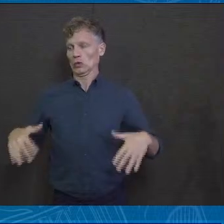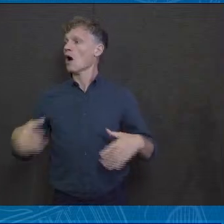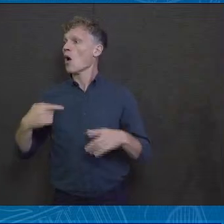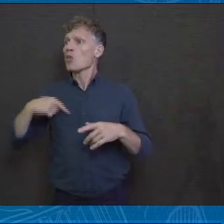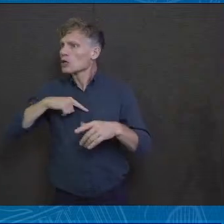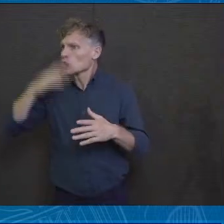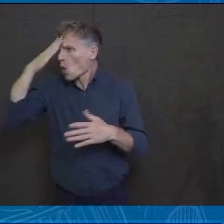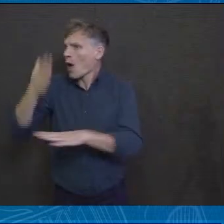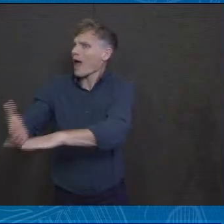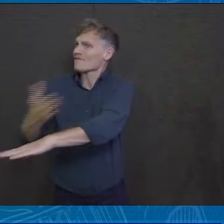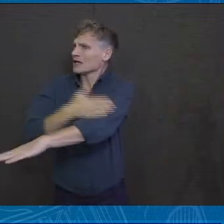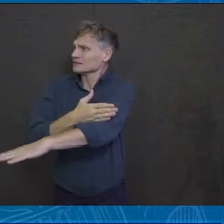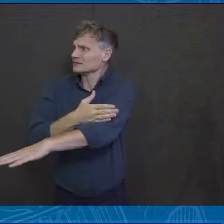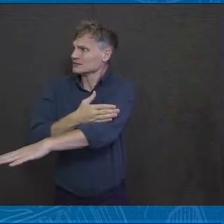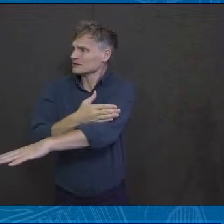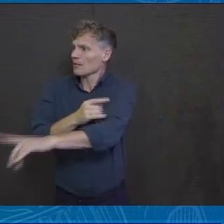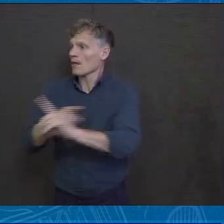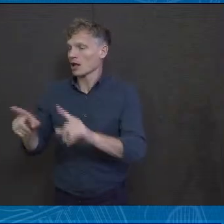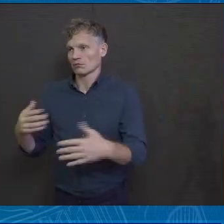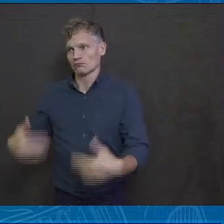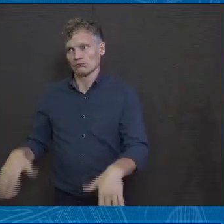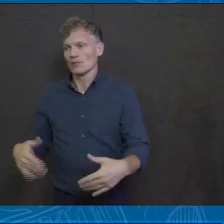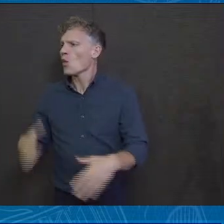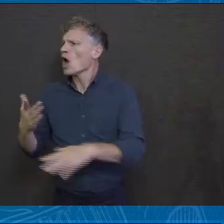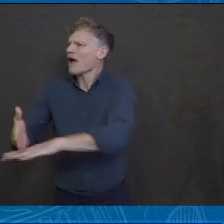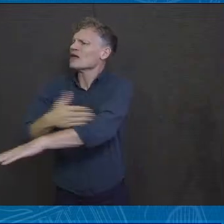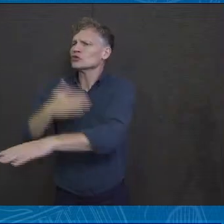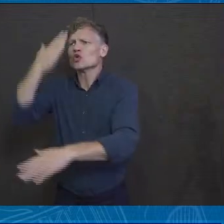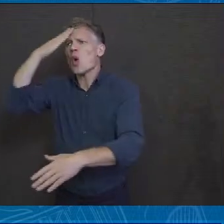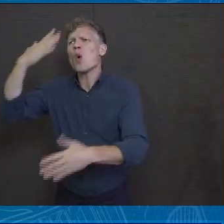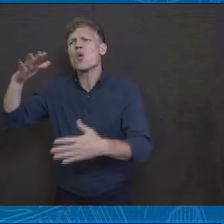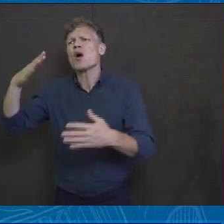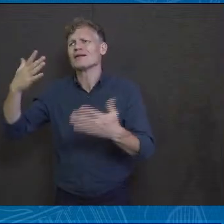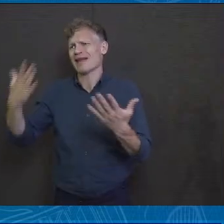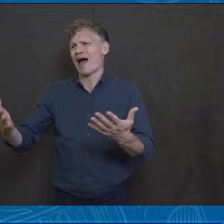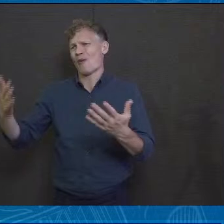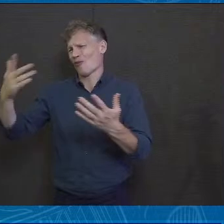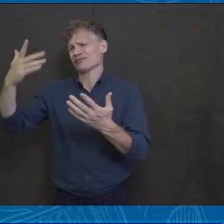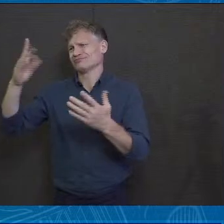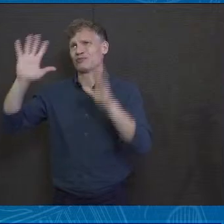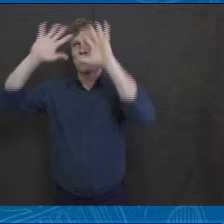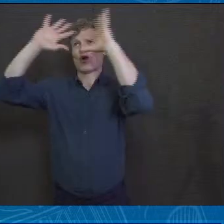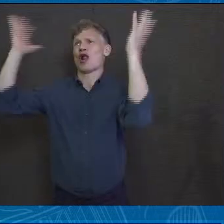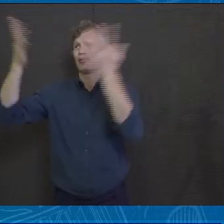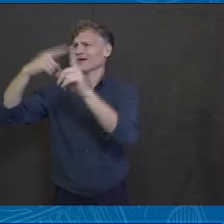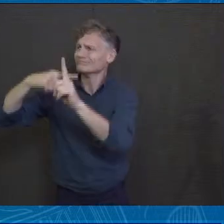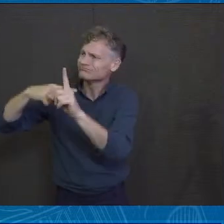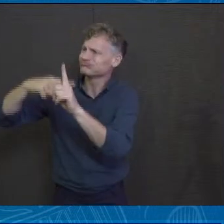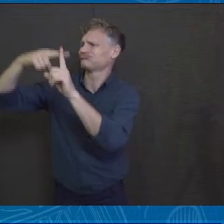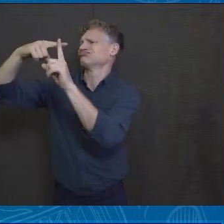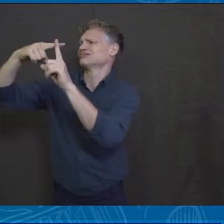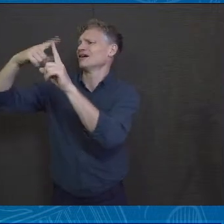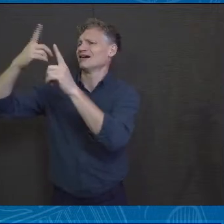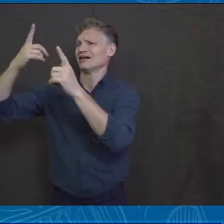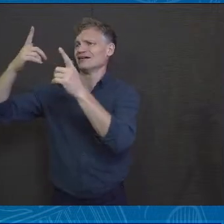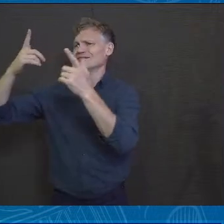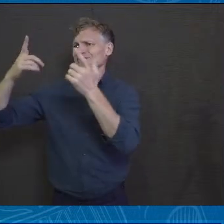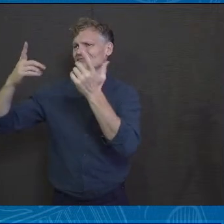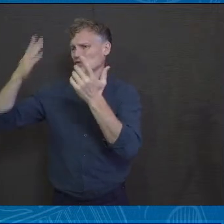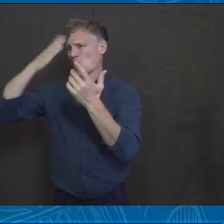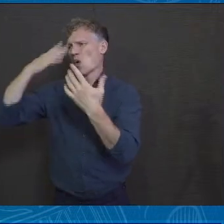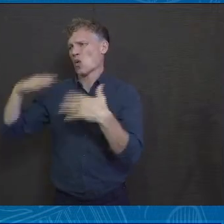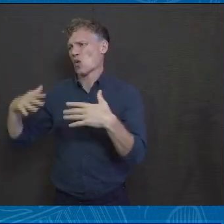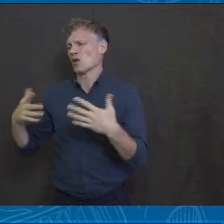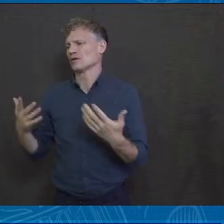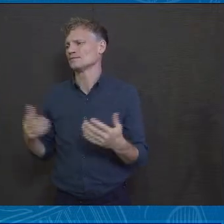they have an impact of the climate change, of the phenomenon of the El Niño in our country. We